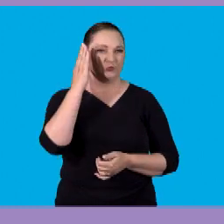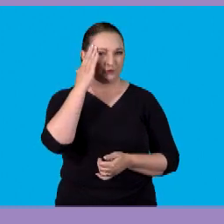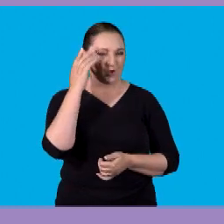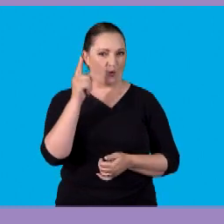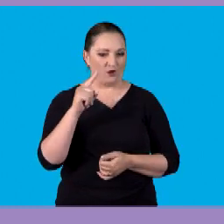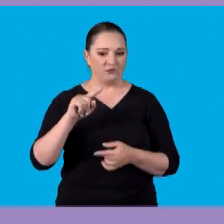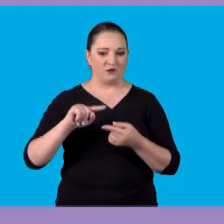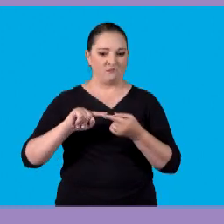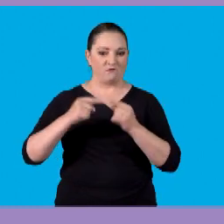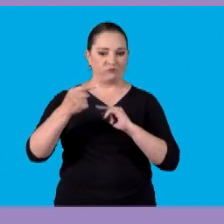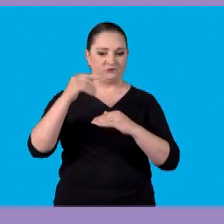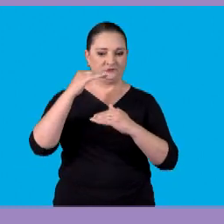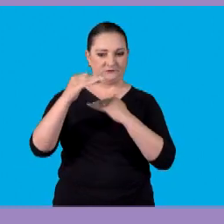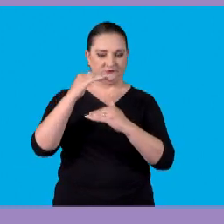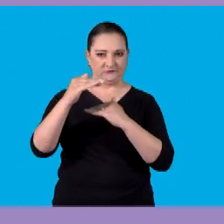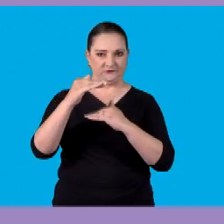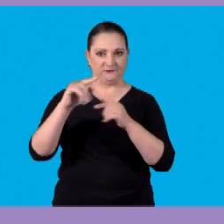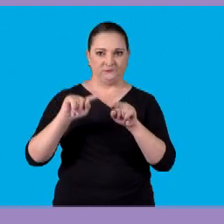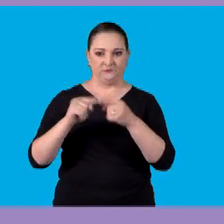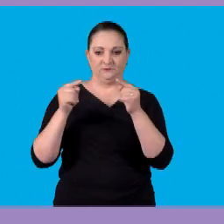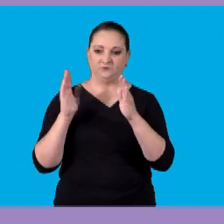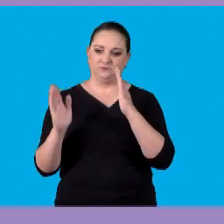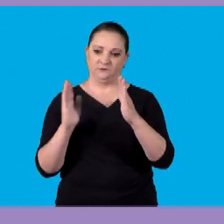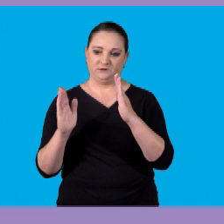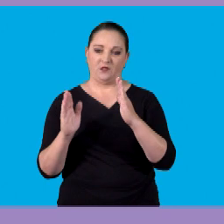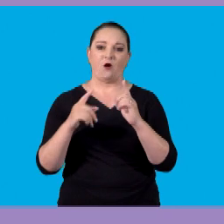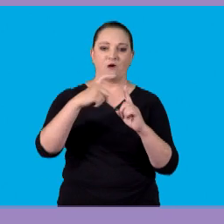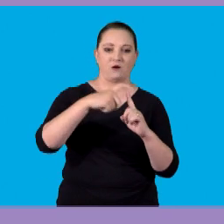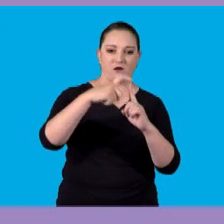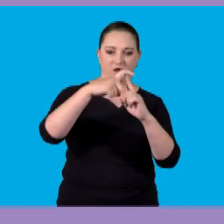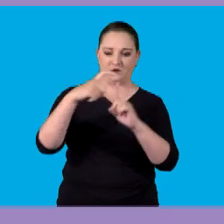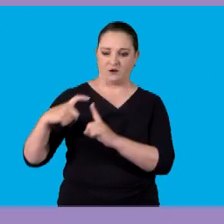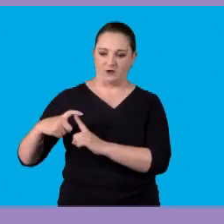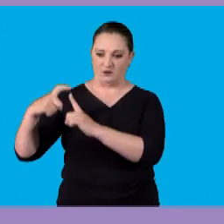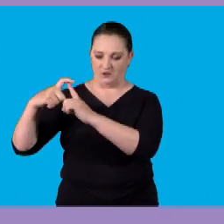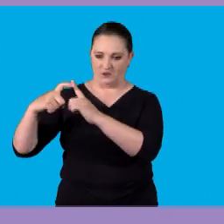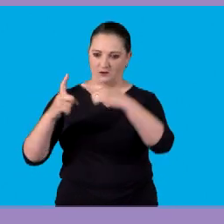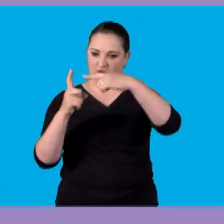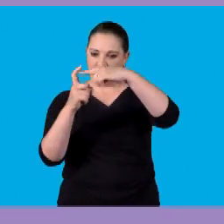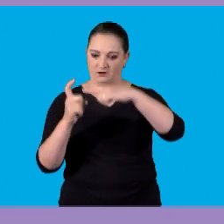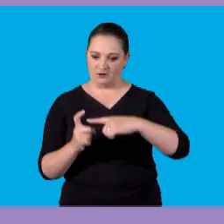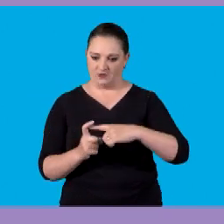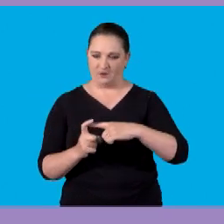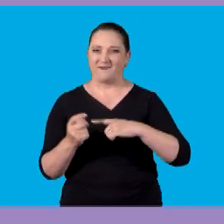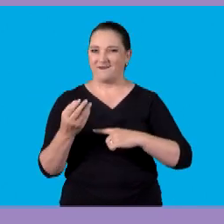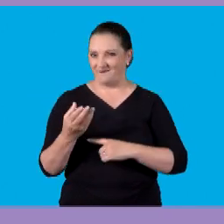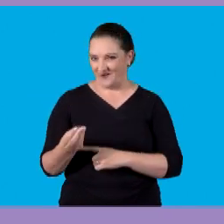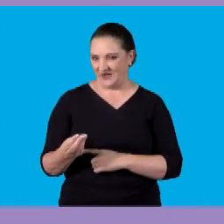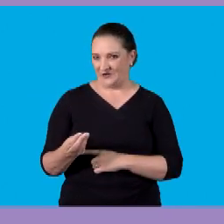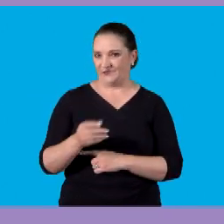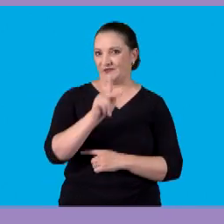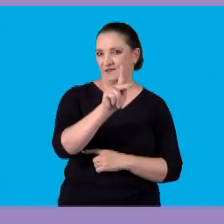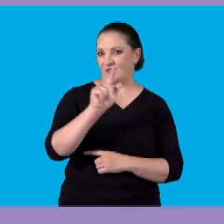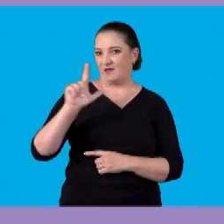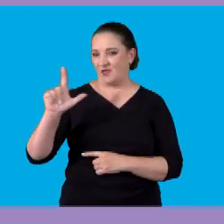the opposite sides are parallel. So as we can see there, we are shown that KL is parallel